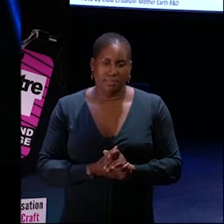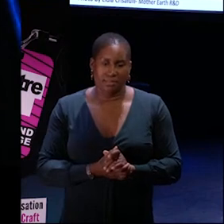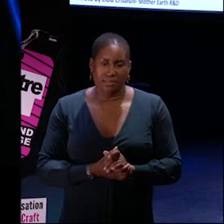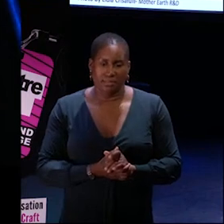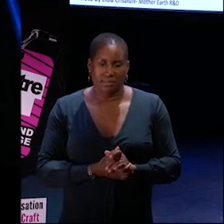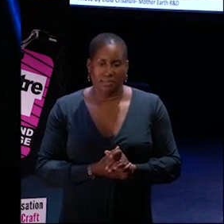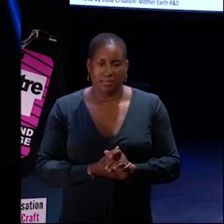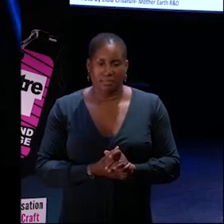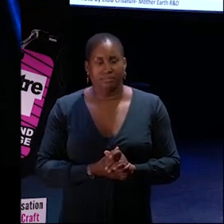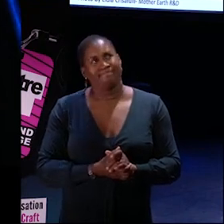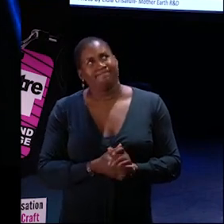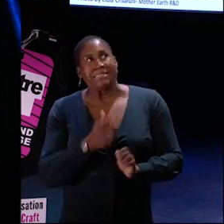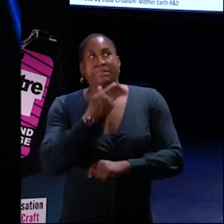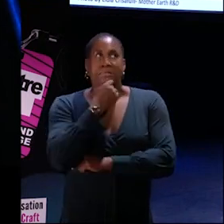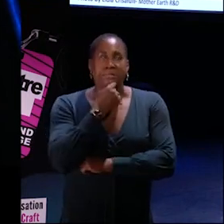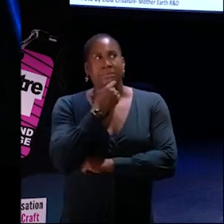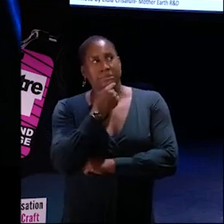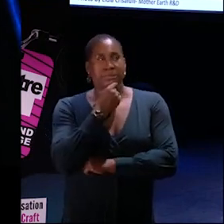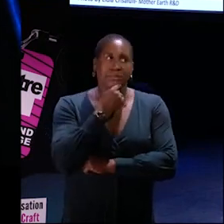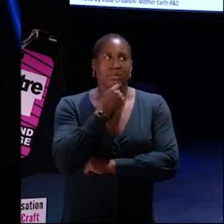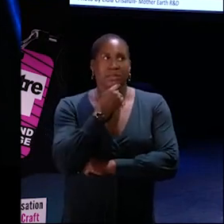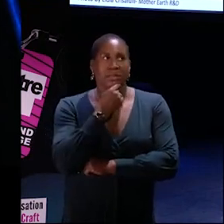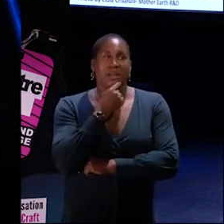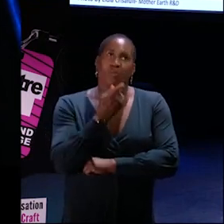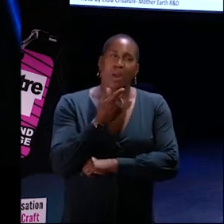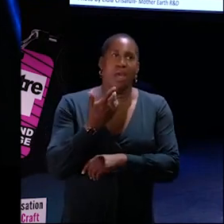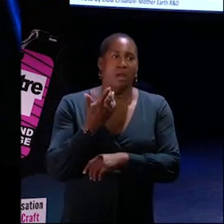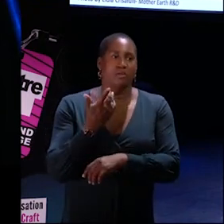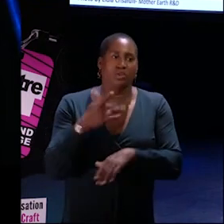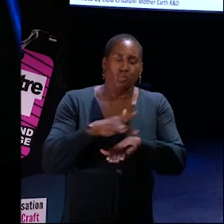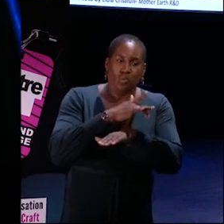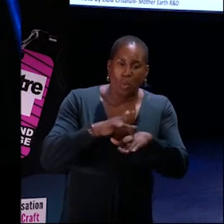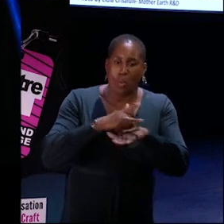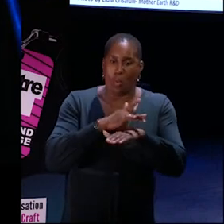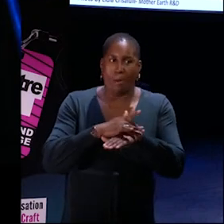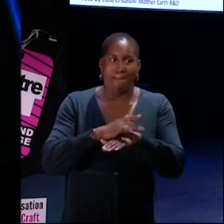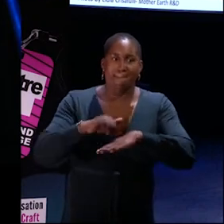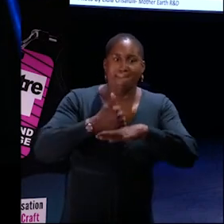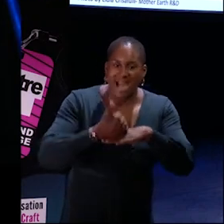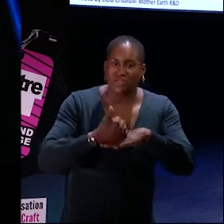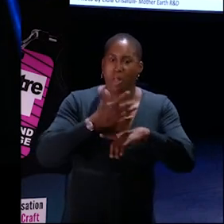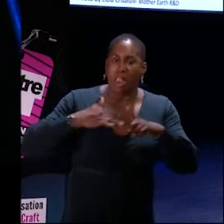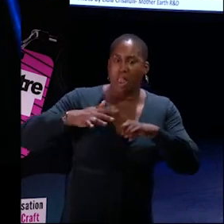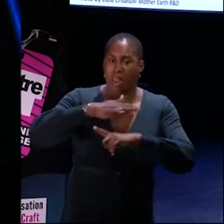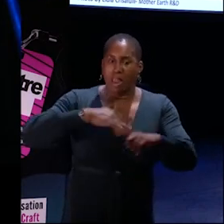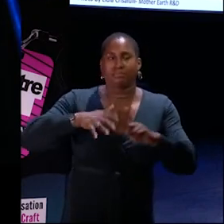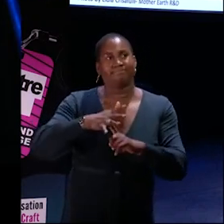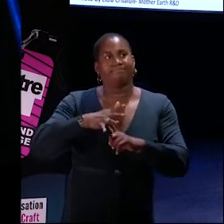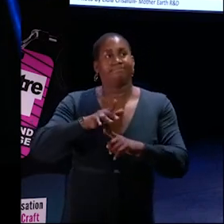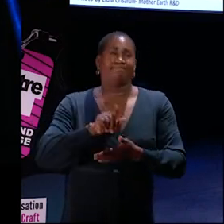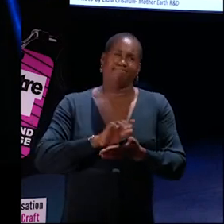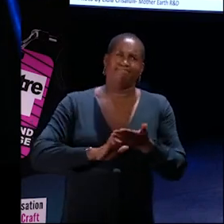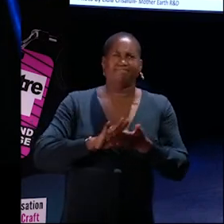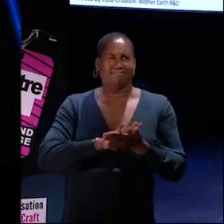And I guess also, like, when we're making work about the climate crisis generally, there's something about trying to build